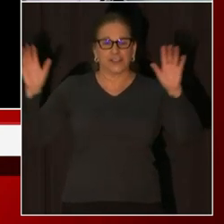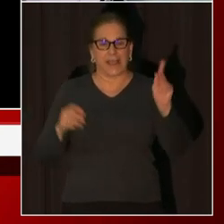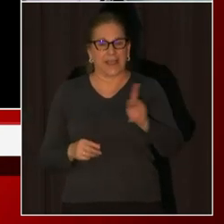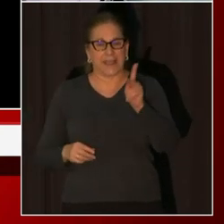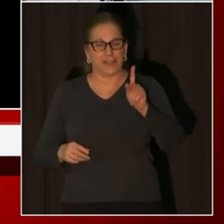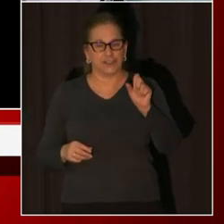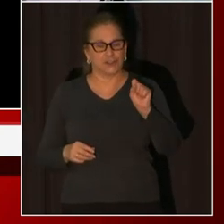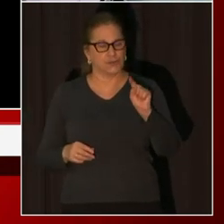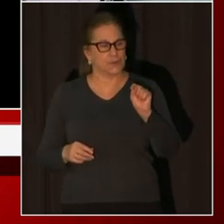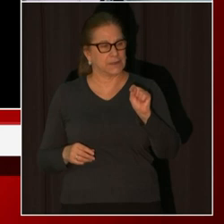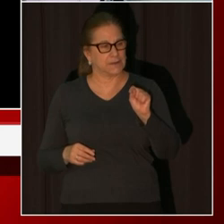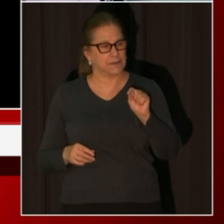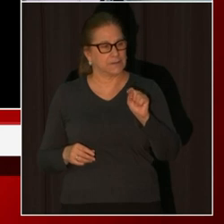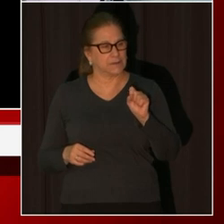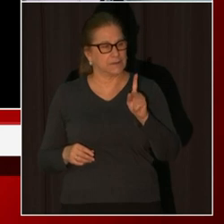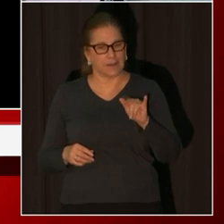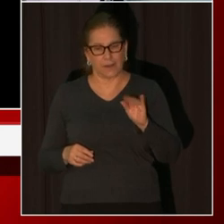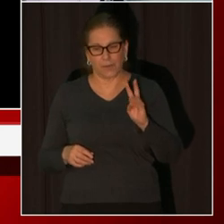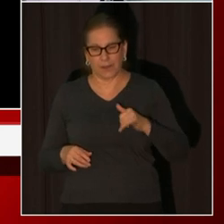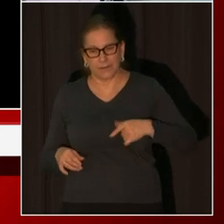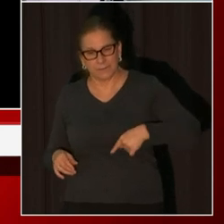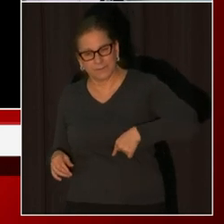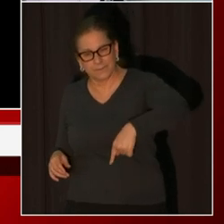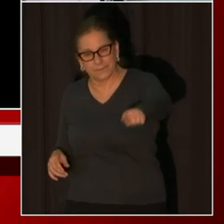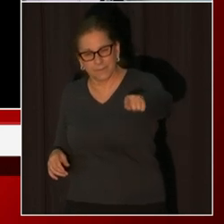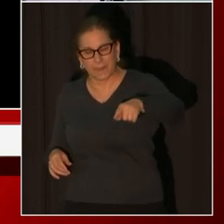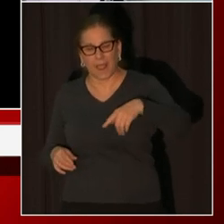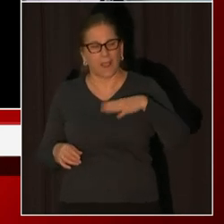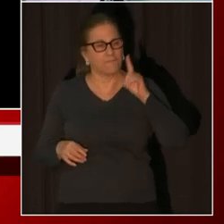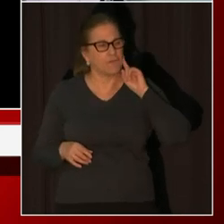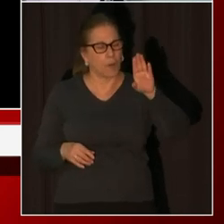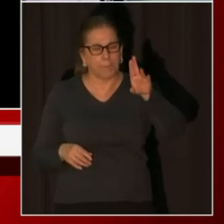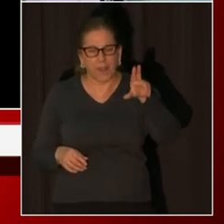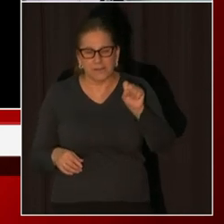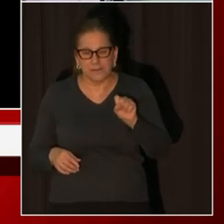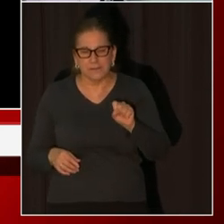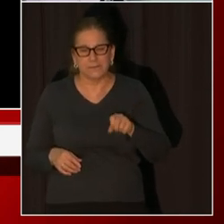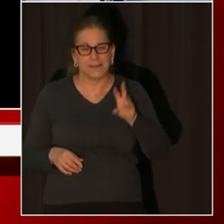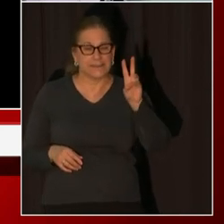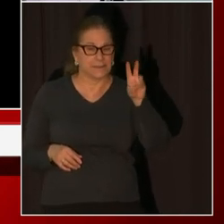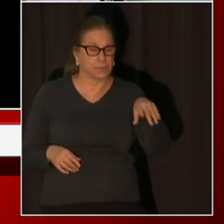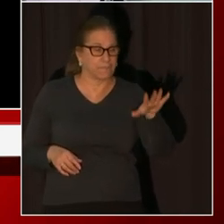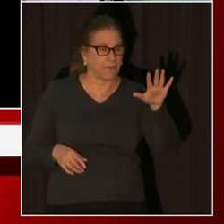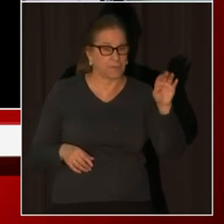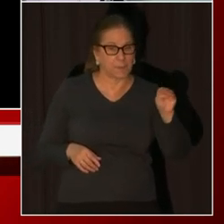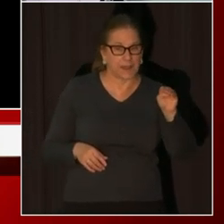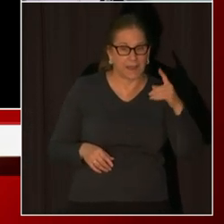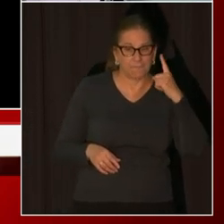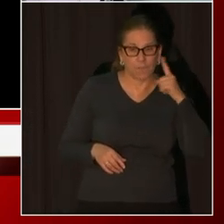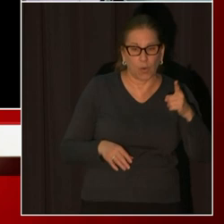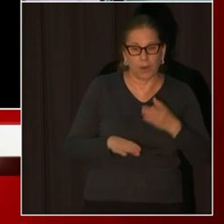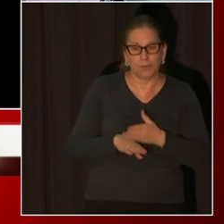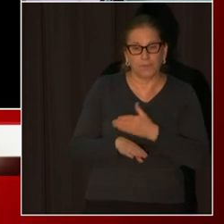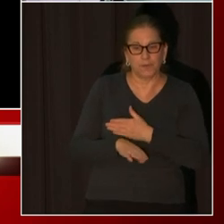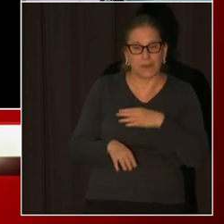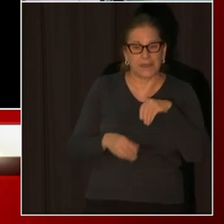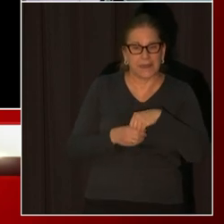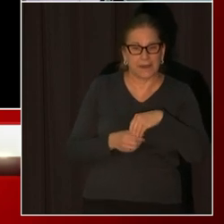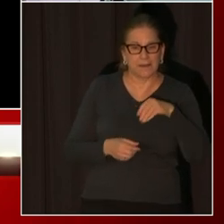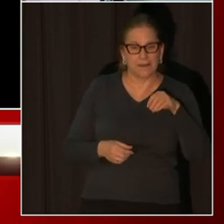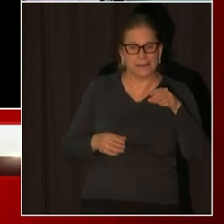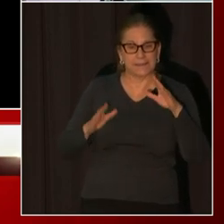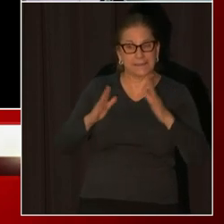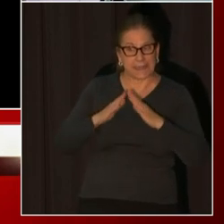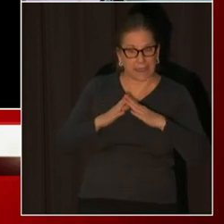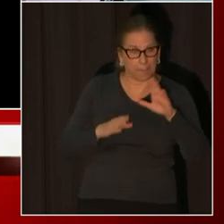for bus priority and efficiency initiatives, $6.5 million for improvements to the circulator, $2.8 million to continue